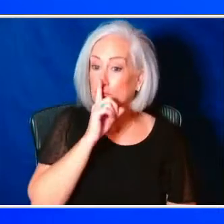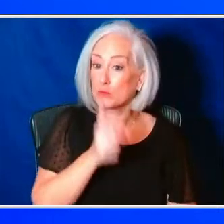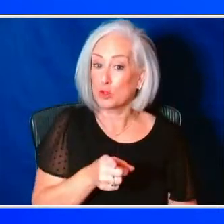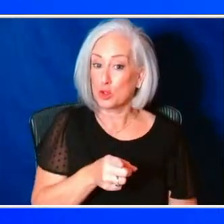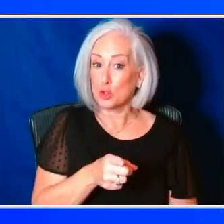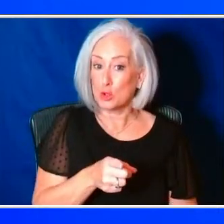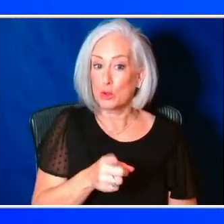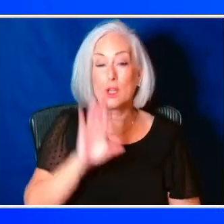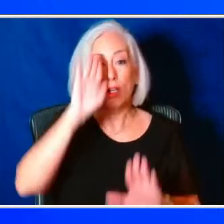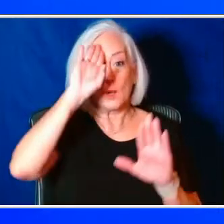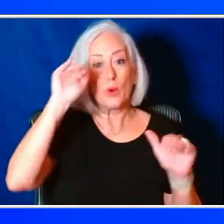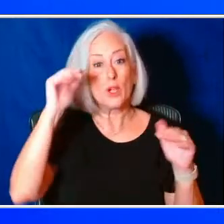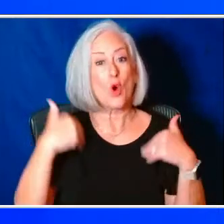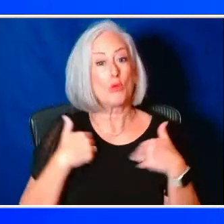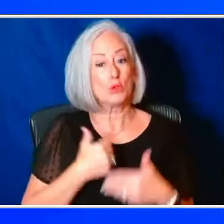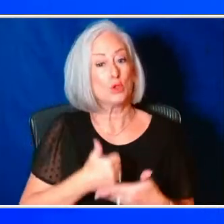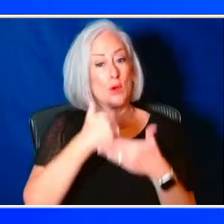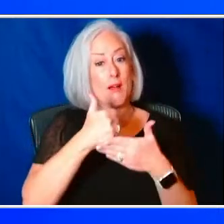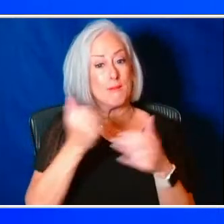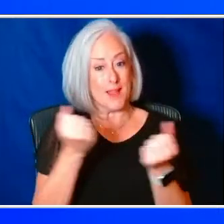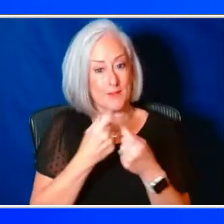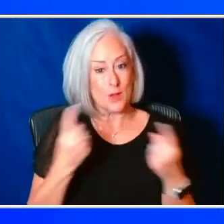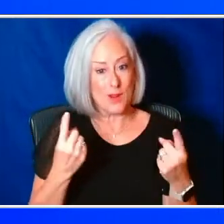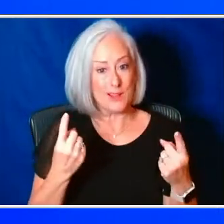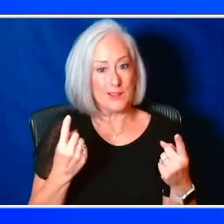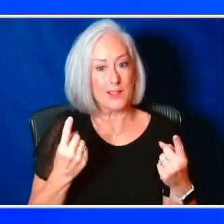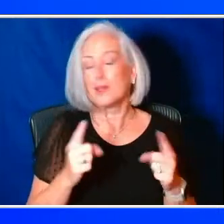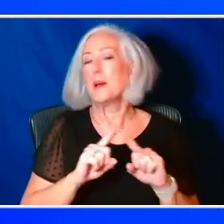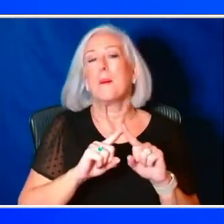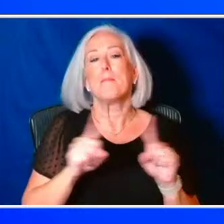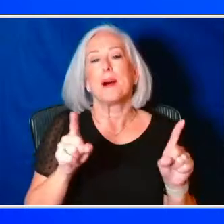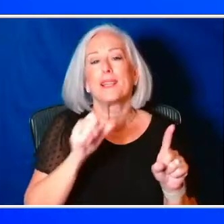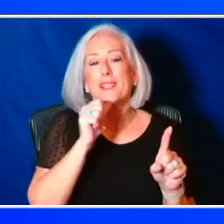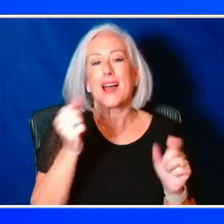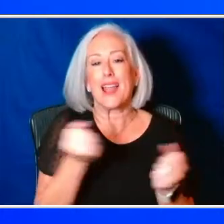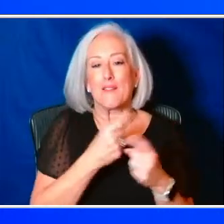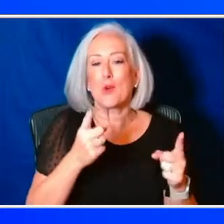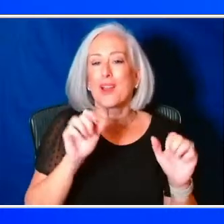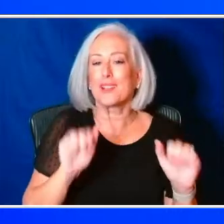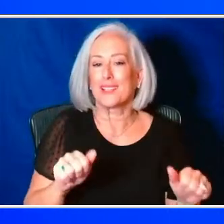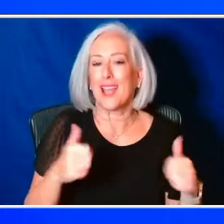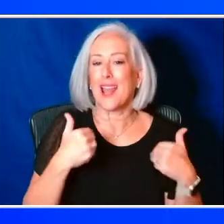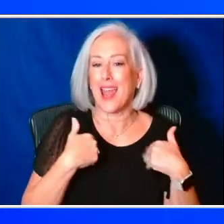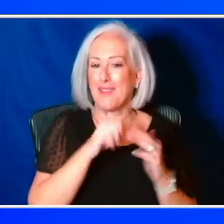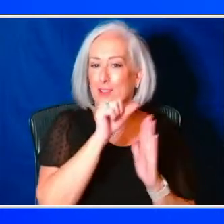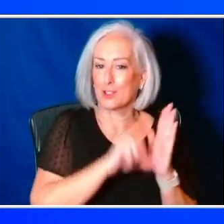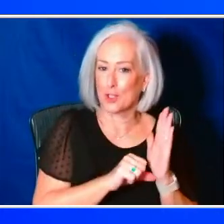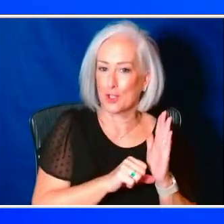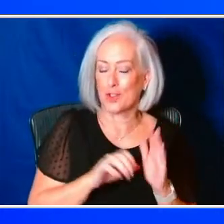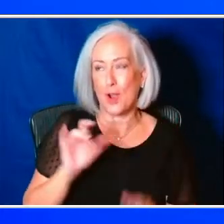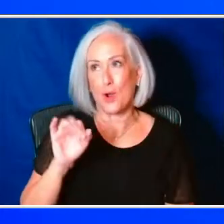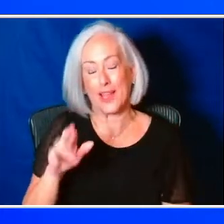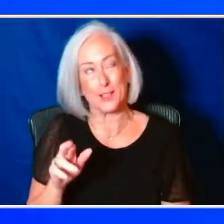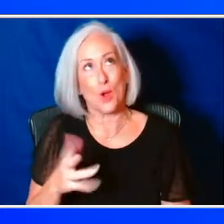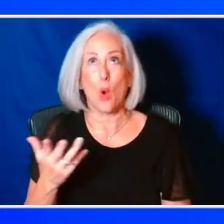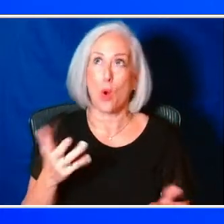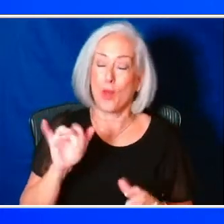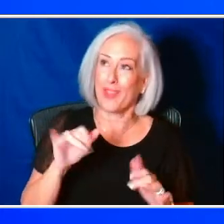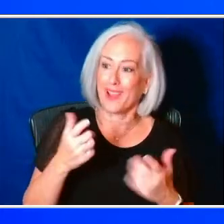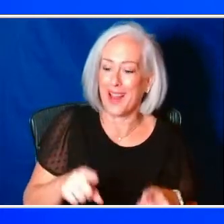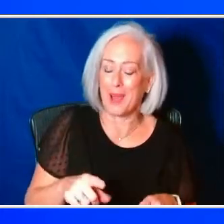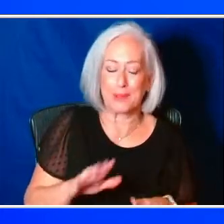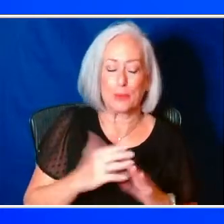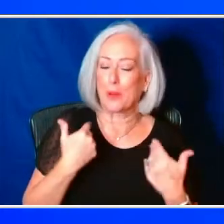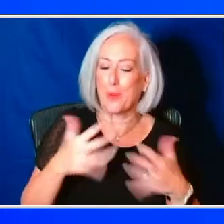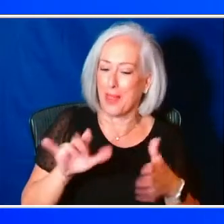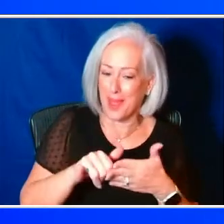help everybody, but unfortunately not everybody can have cancer. Sorry, not everybody can have surgery. See, I did the same thing. Yeah, that can happen. We don't want that either.